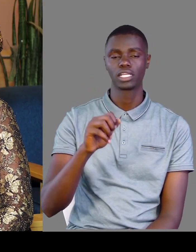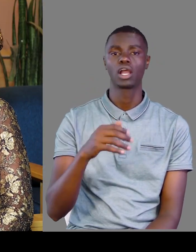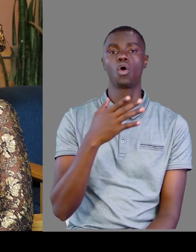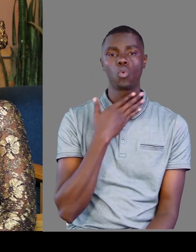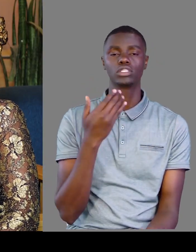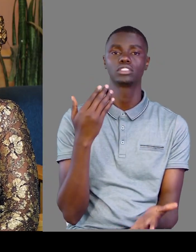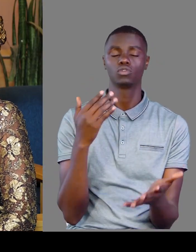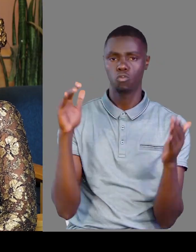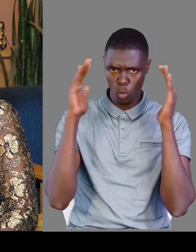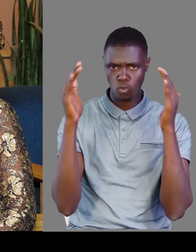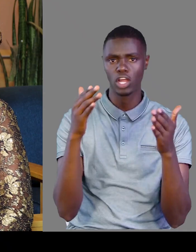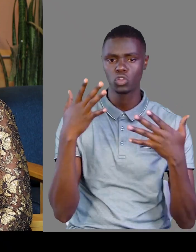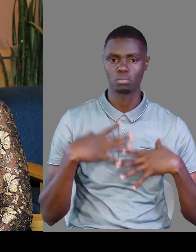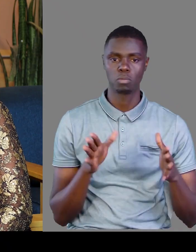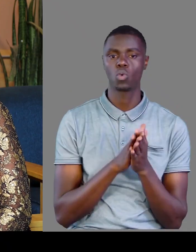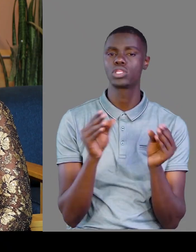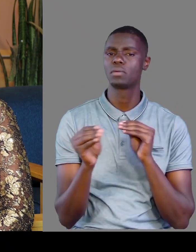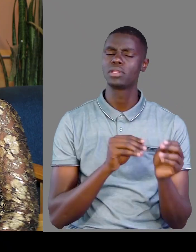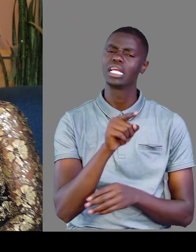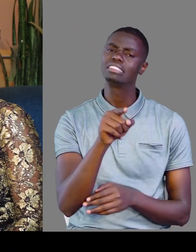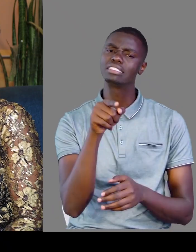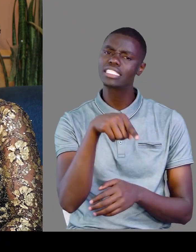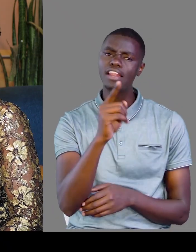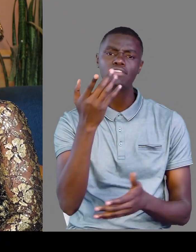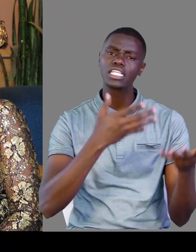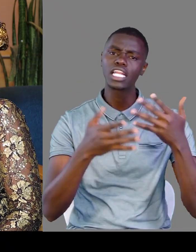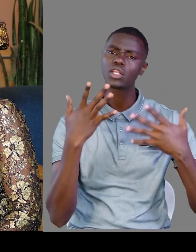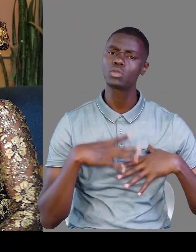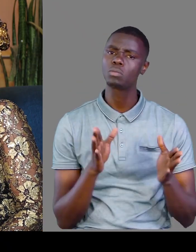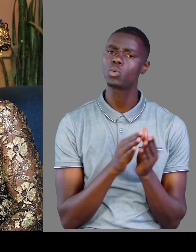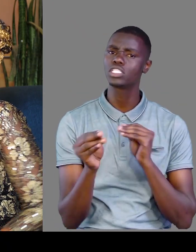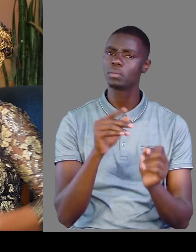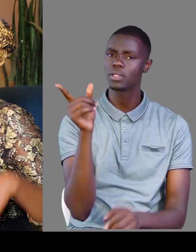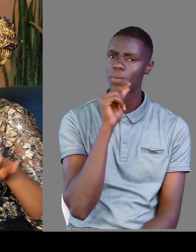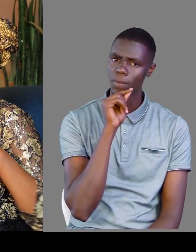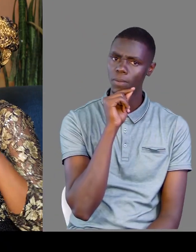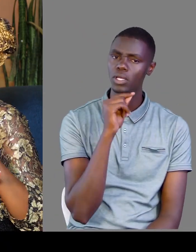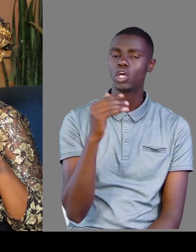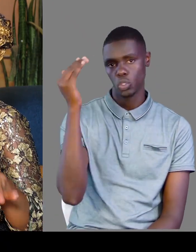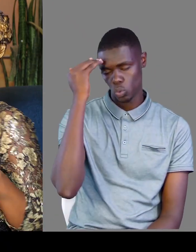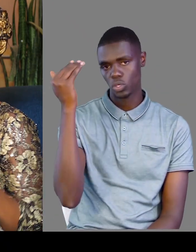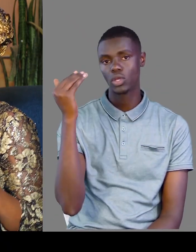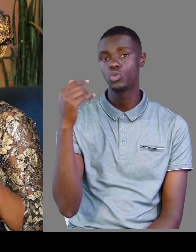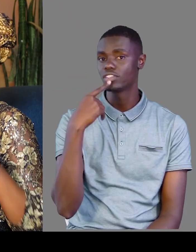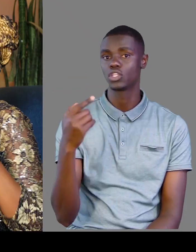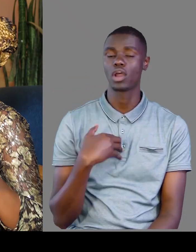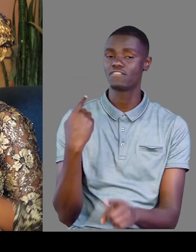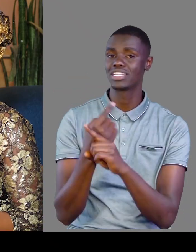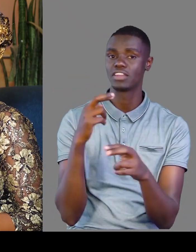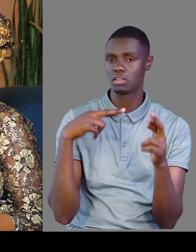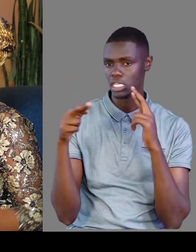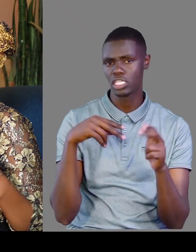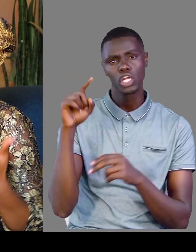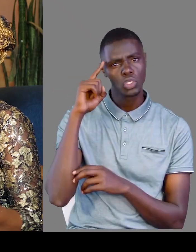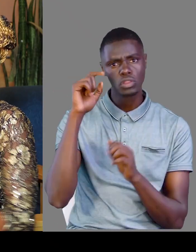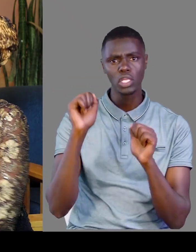want to ask you, interact with any person with disability in any space? And you have said you have different restaurants and different